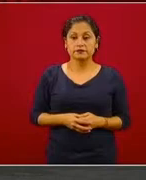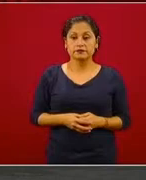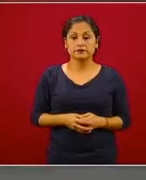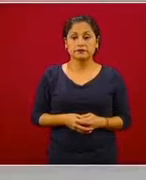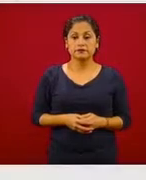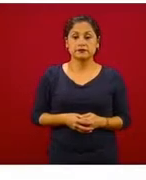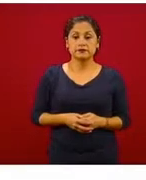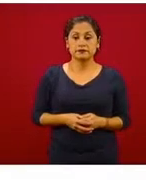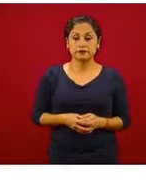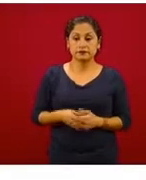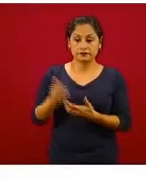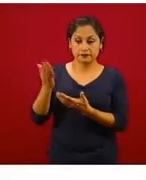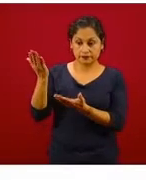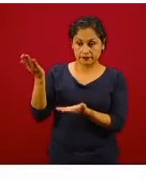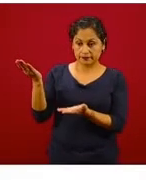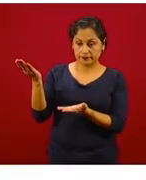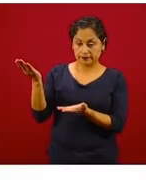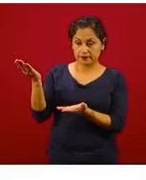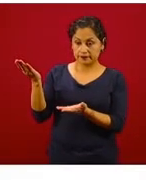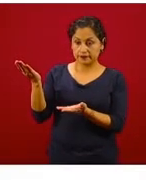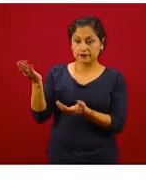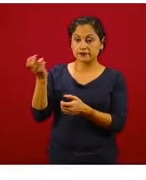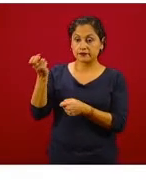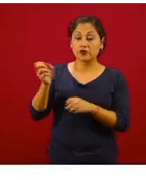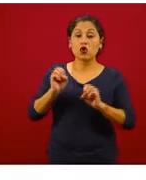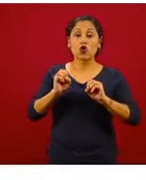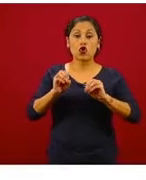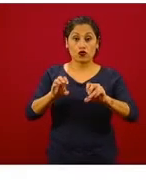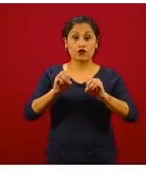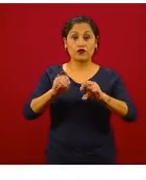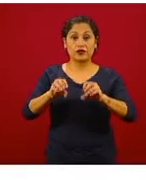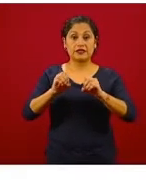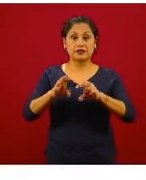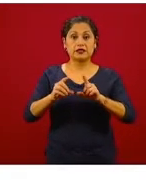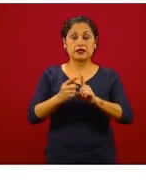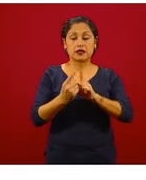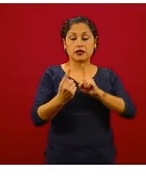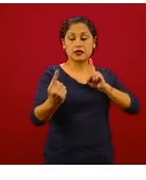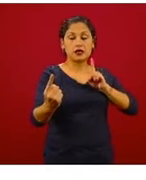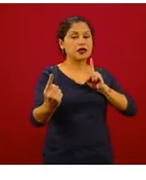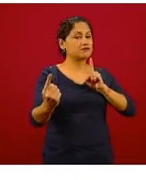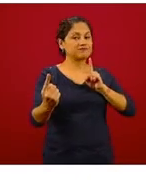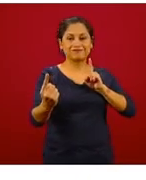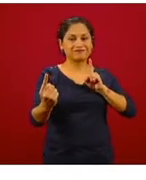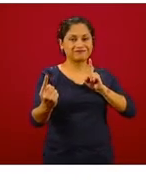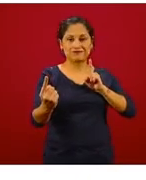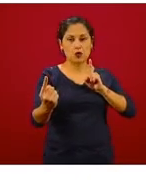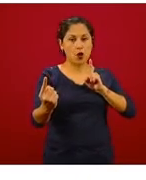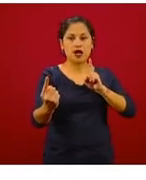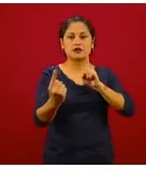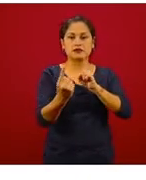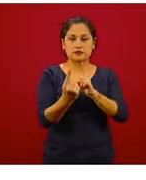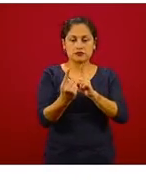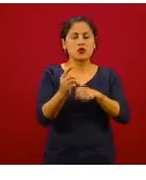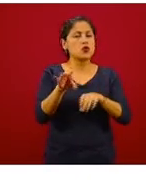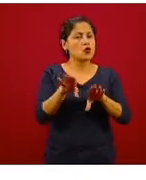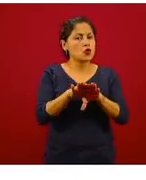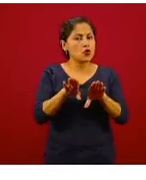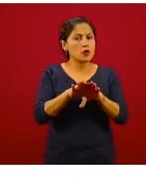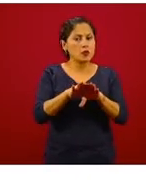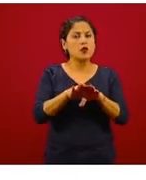in place. I don't know if you're able to see on this slide. These are some open